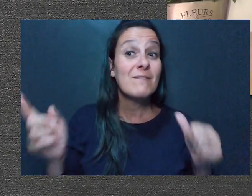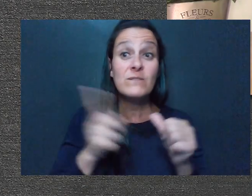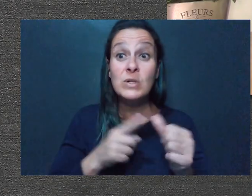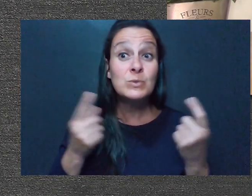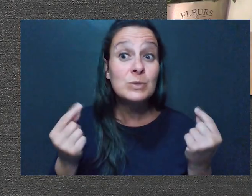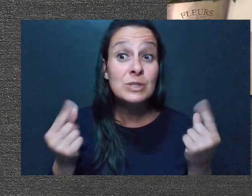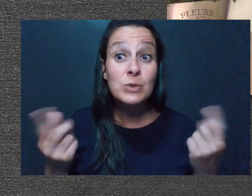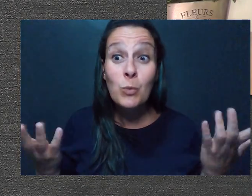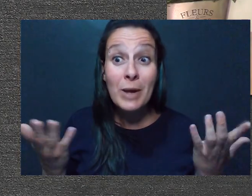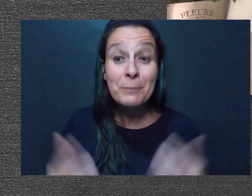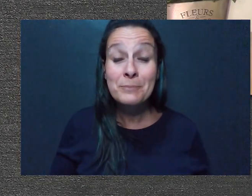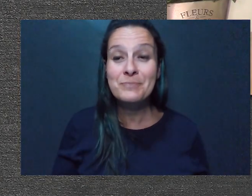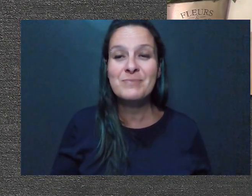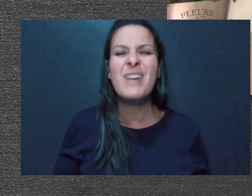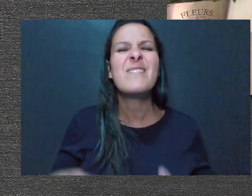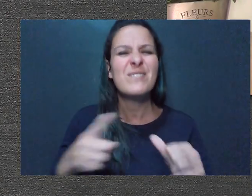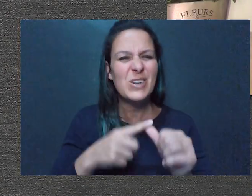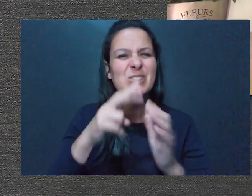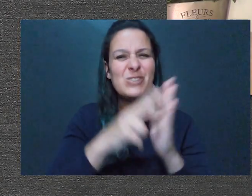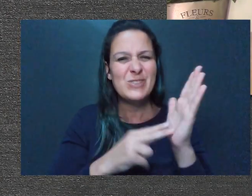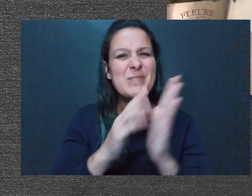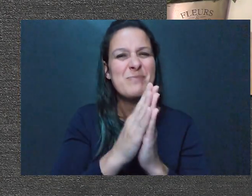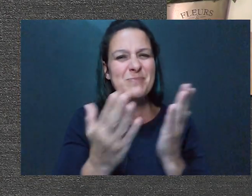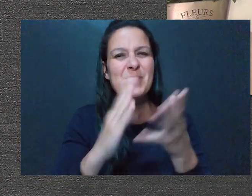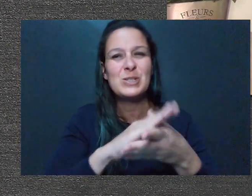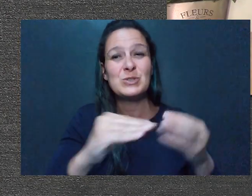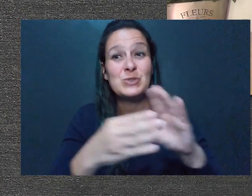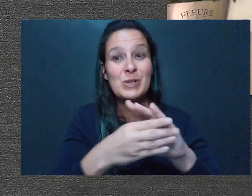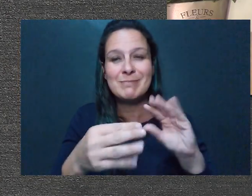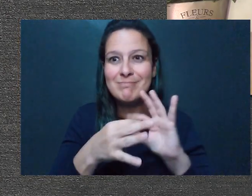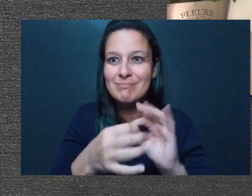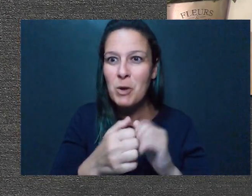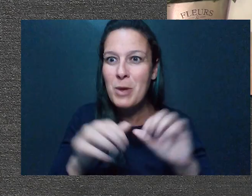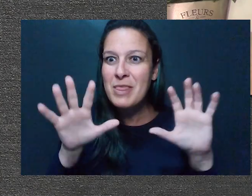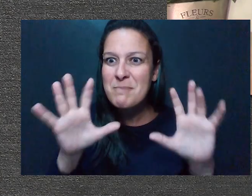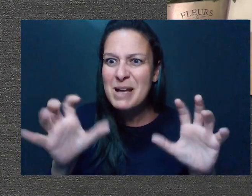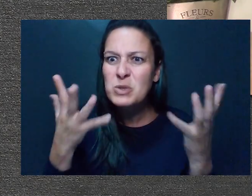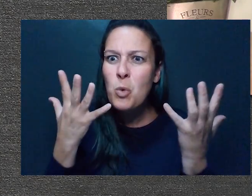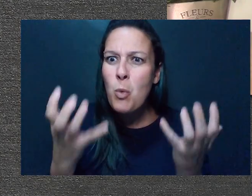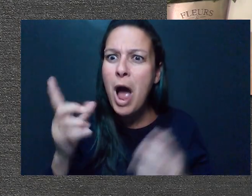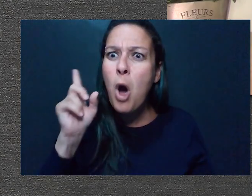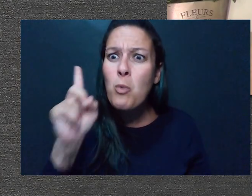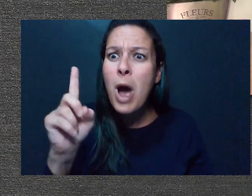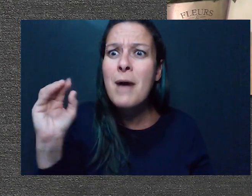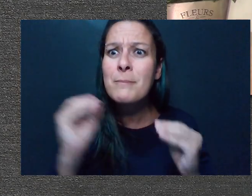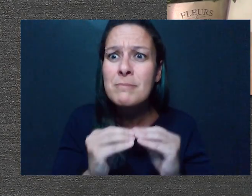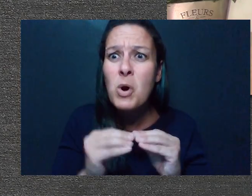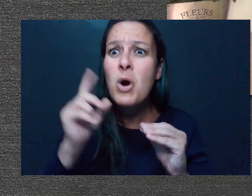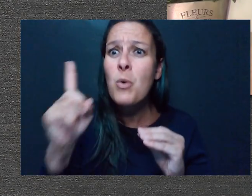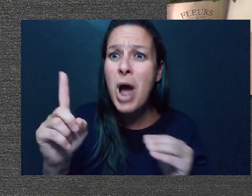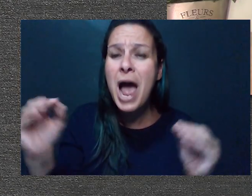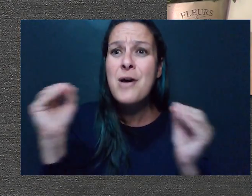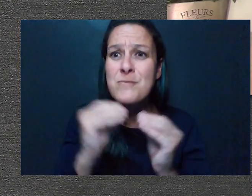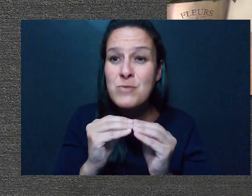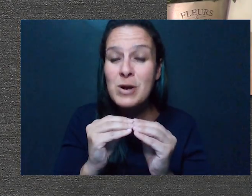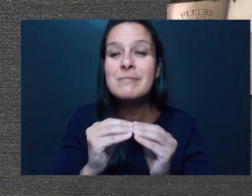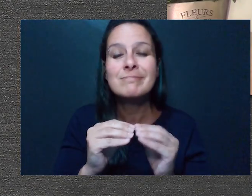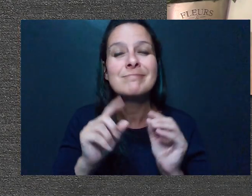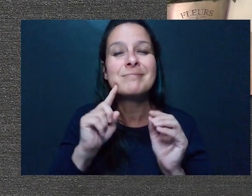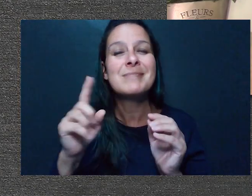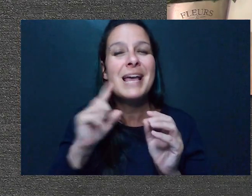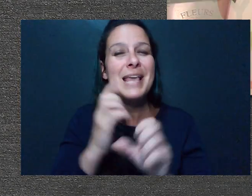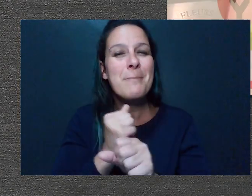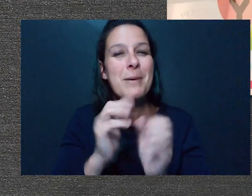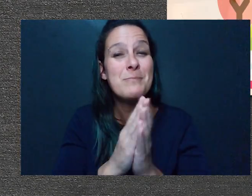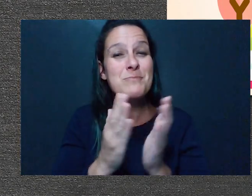today? First, we're going to read our story about the monster that wants one more. I'm going to go get that book ready